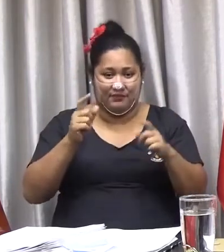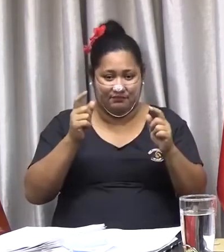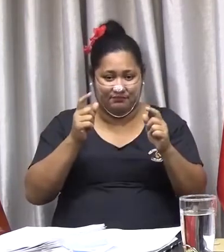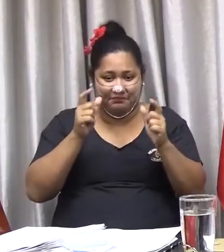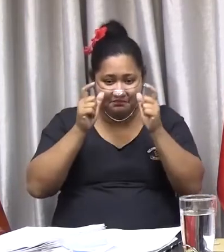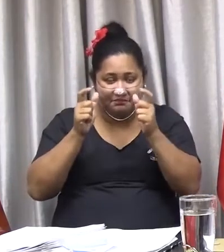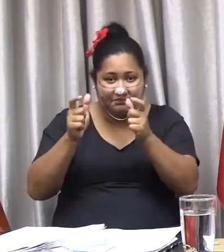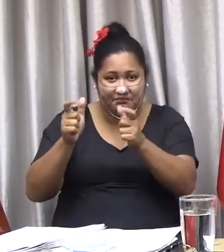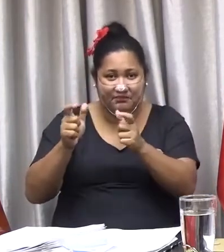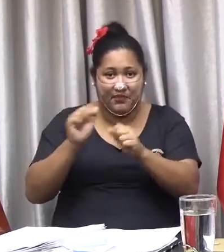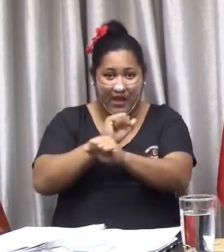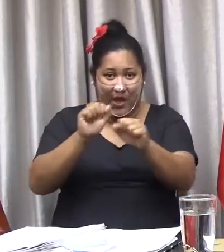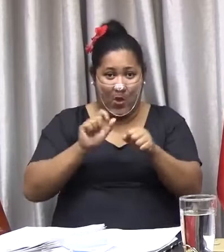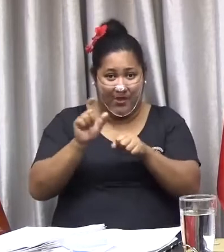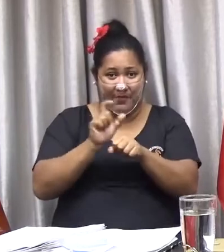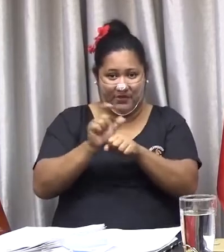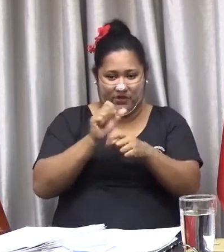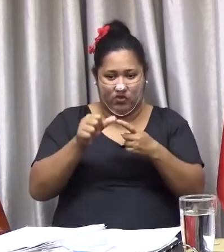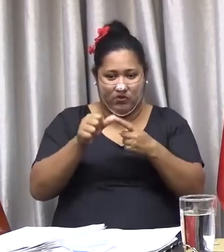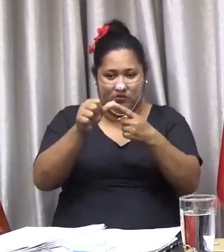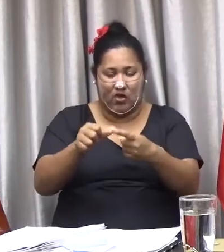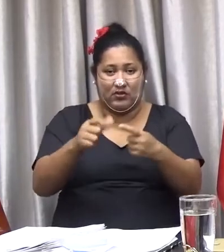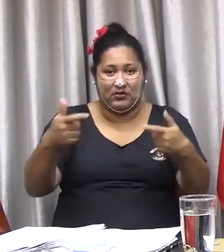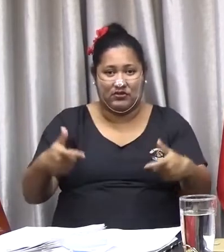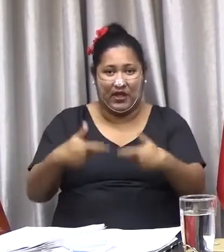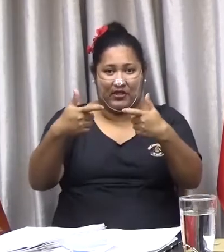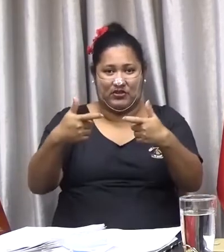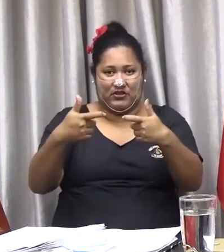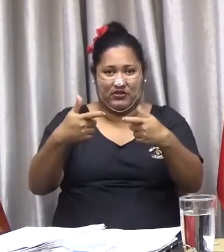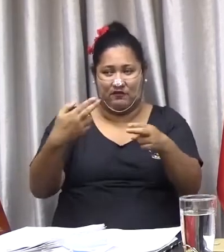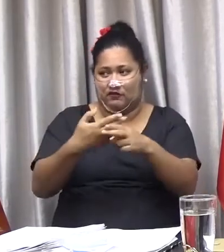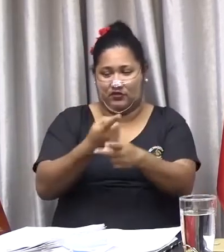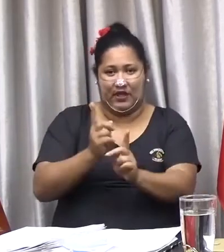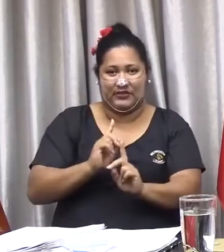our capacity to respond to the challenges ahead of us.